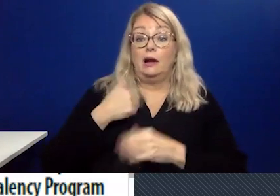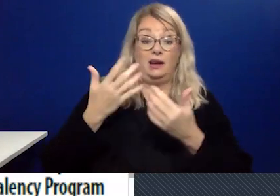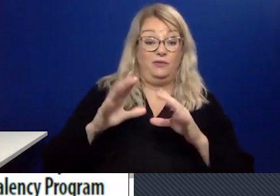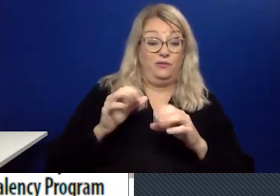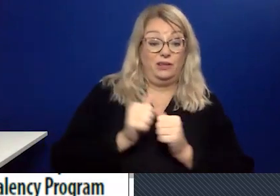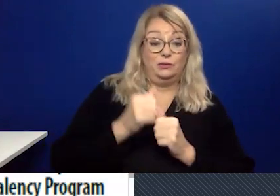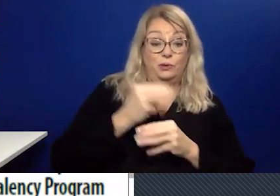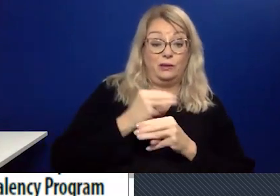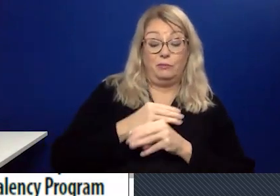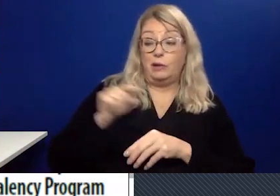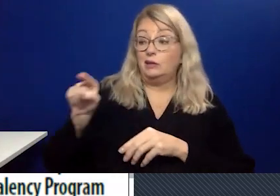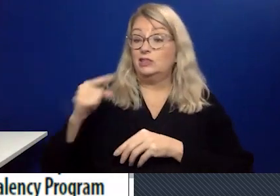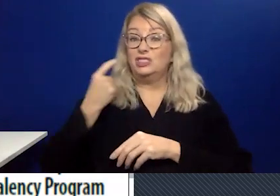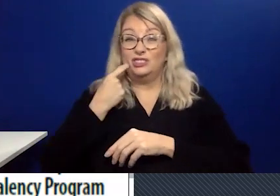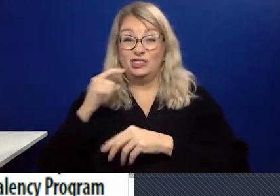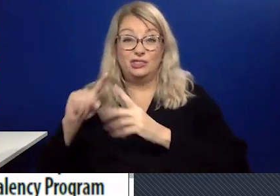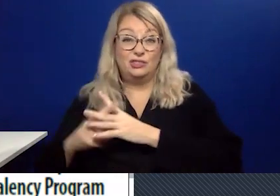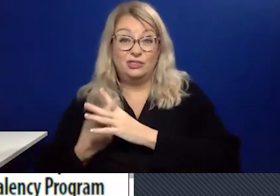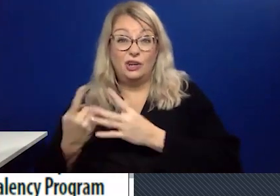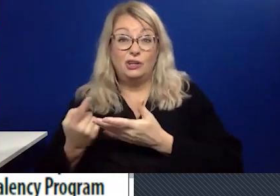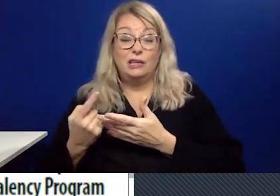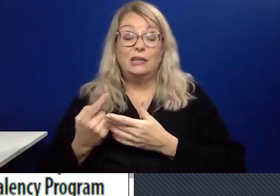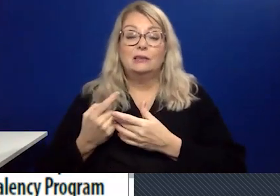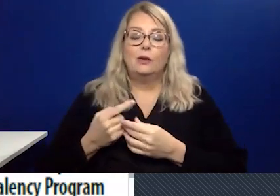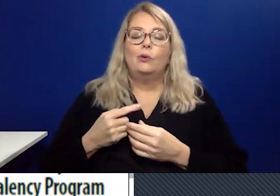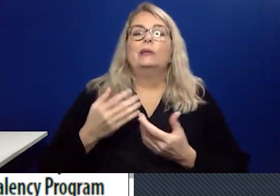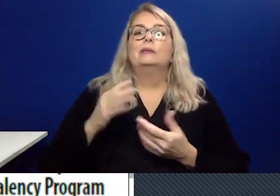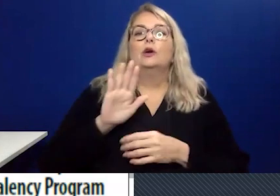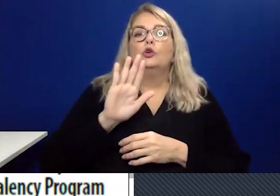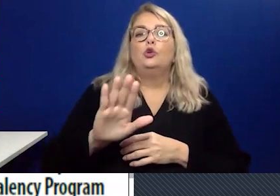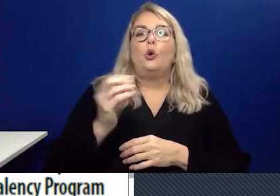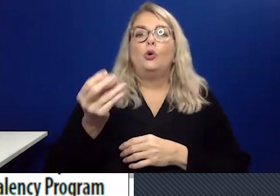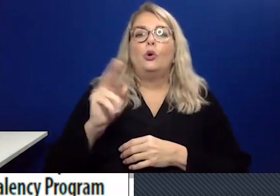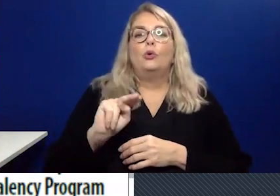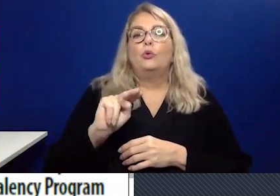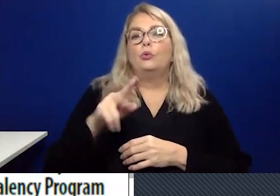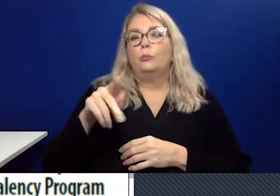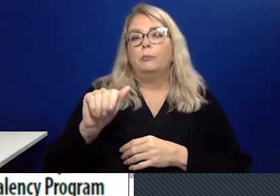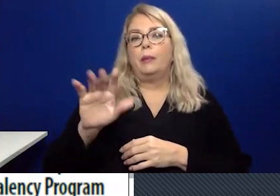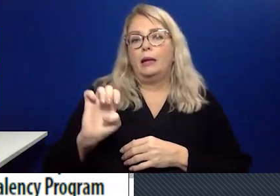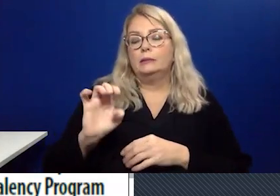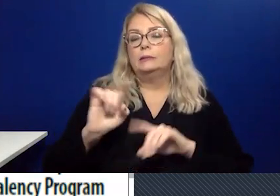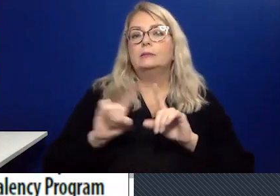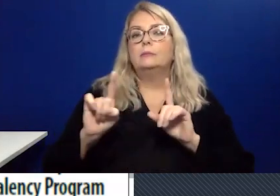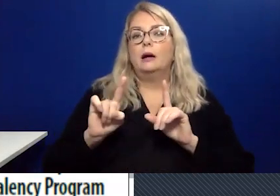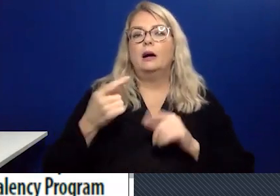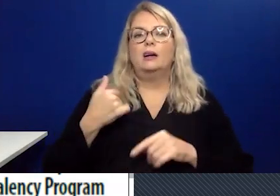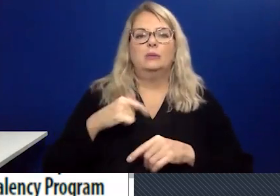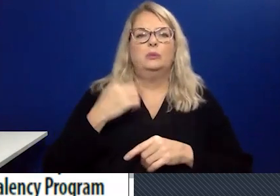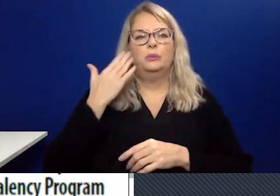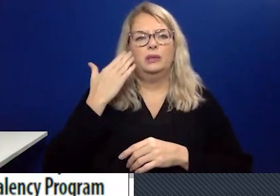we're all doing our work at our own paces and working in our own subjects. But I think we all kind of know